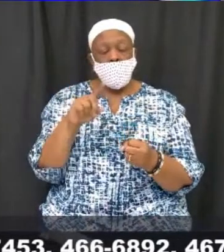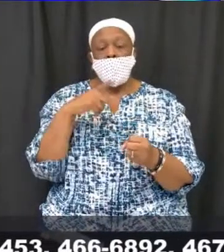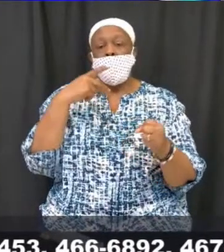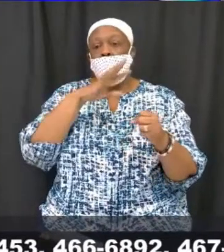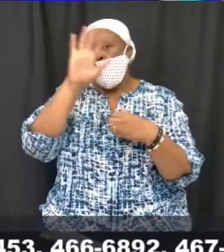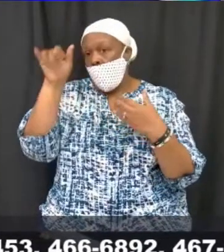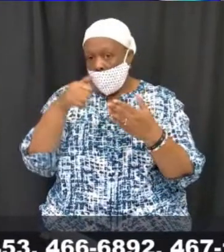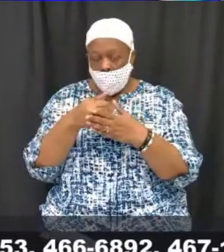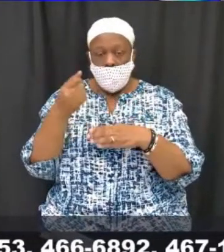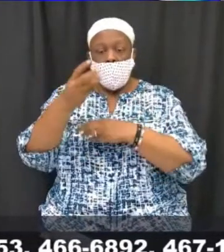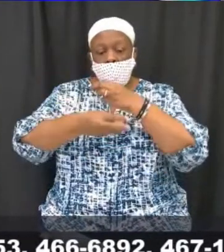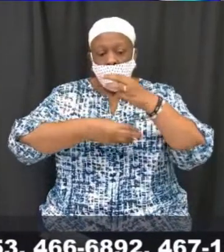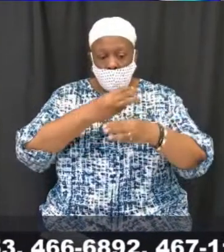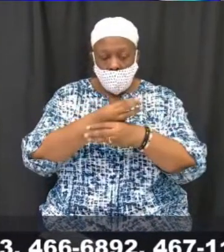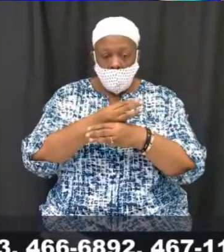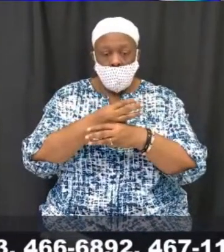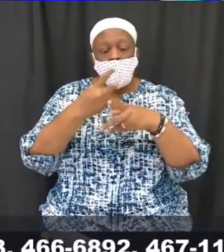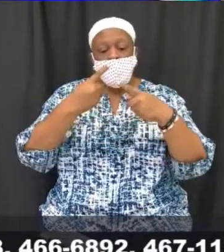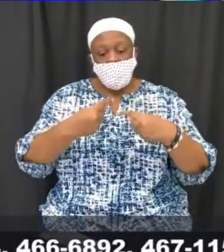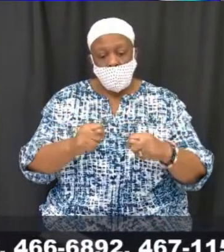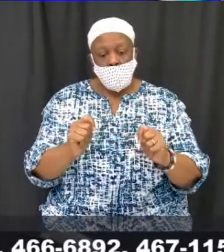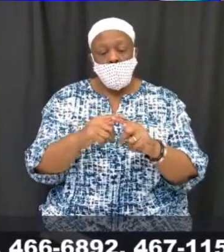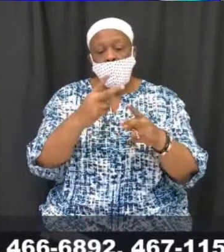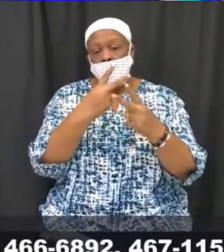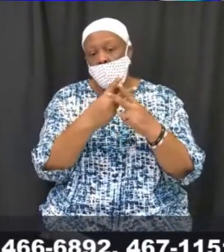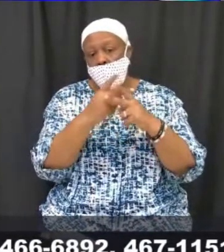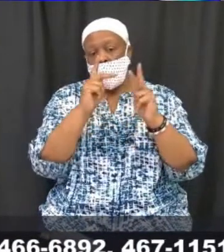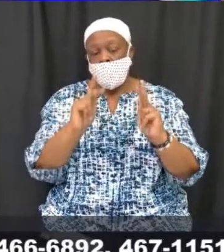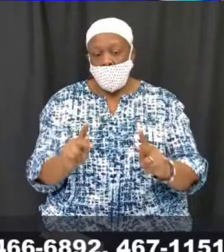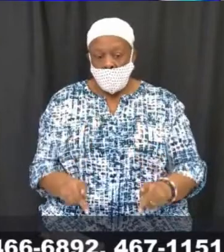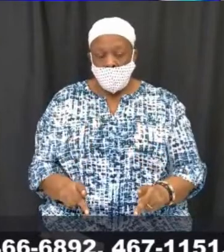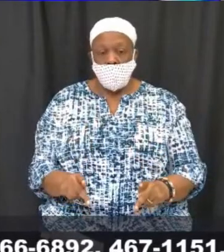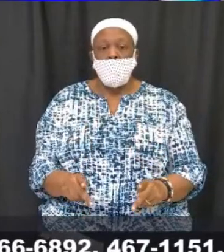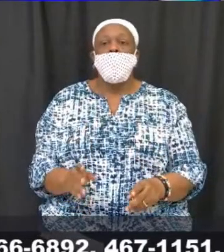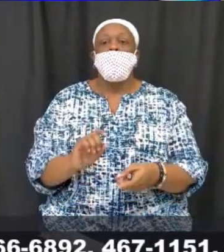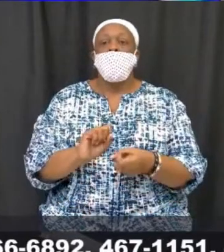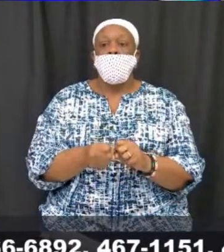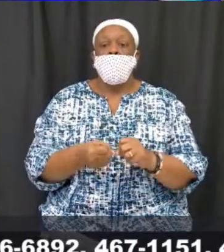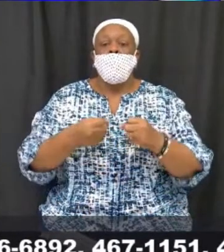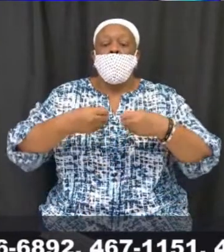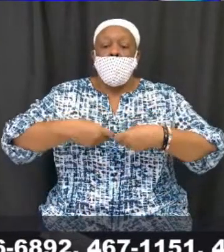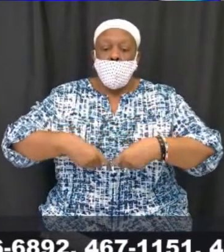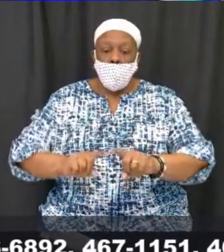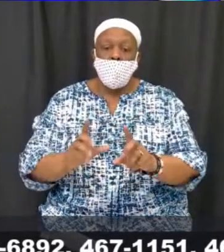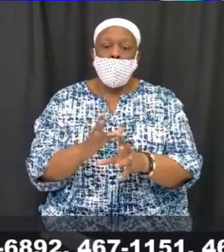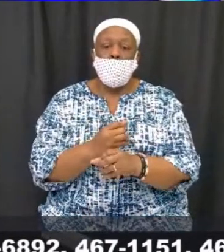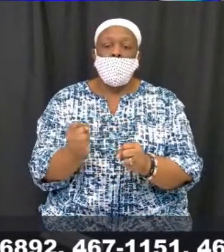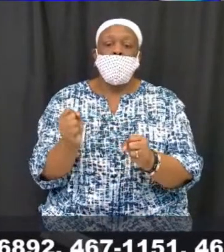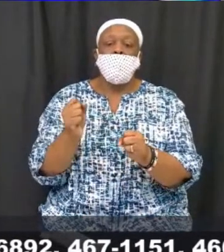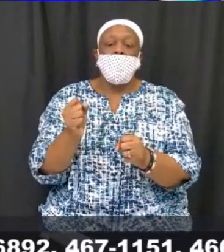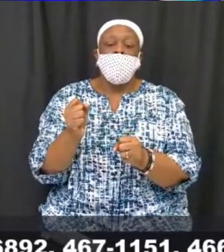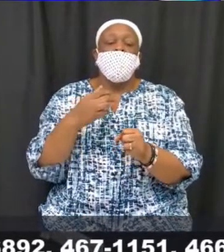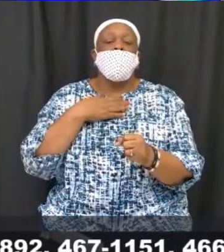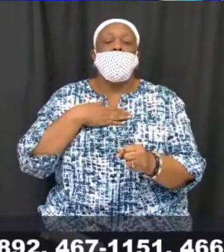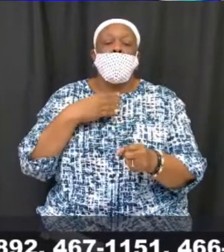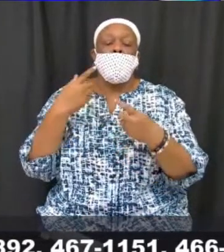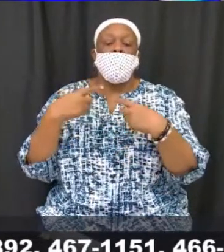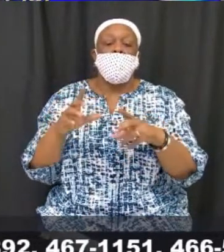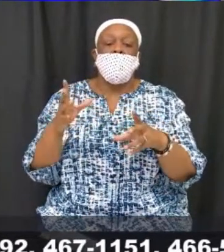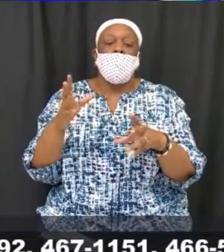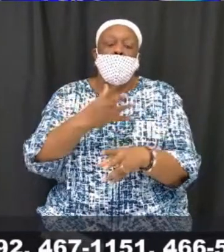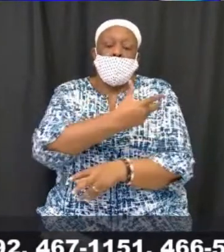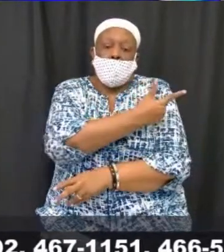your assistance. We need the assistance of everyone. And so I ask you again, go out and get vaccinated. Continue to wear your